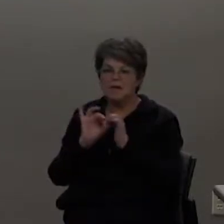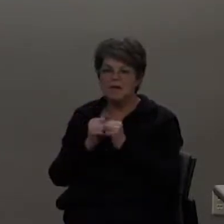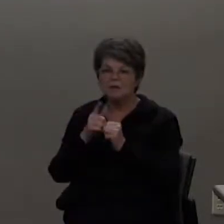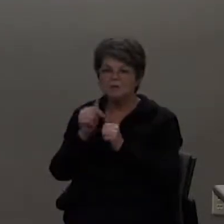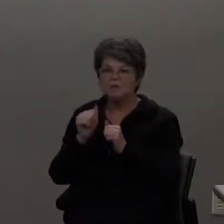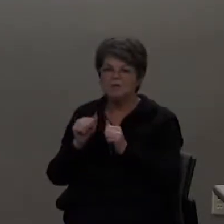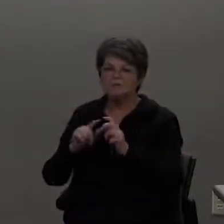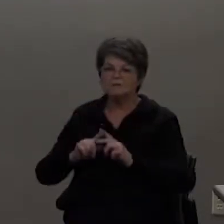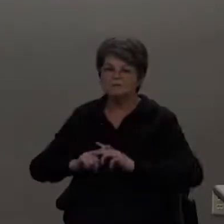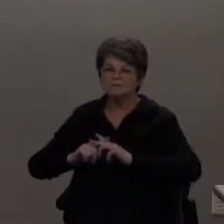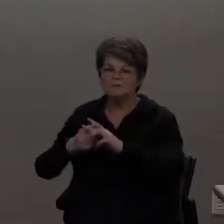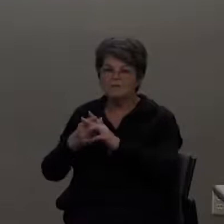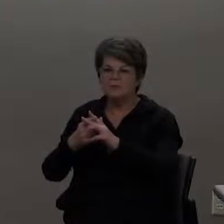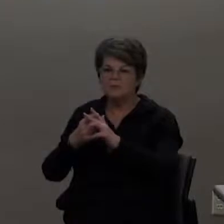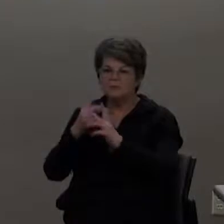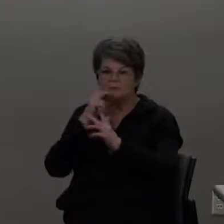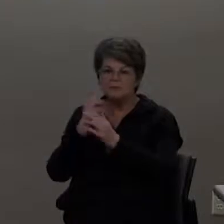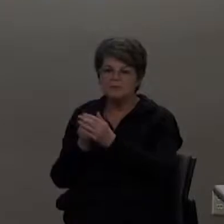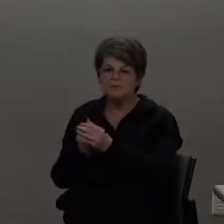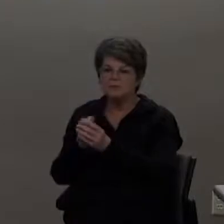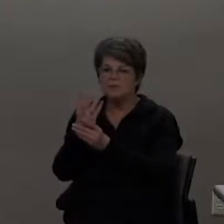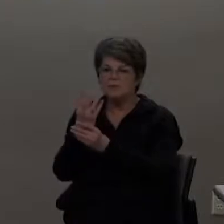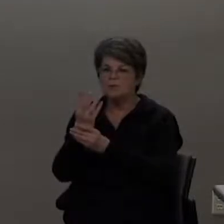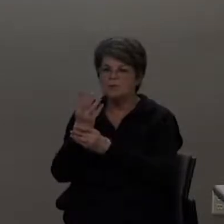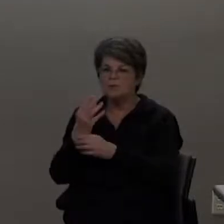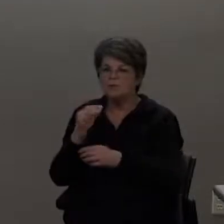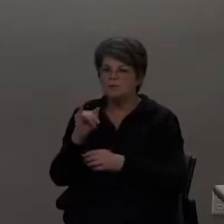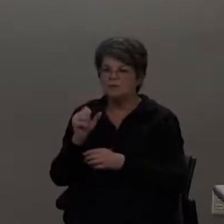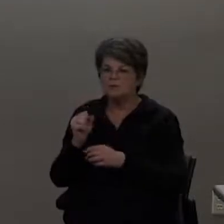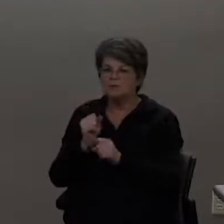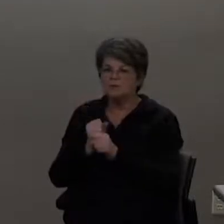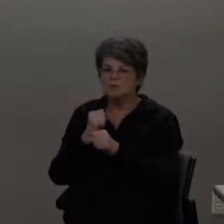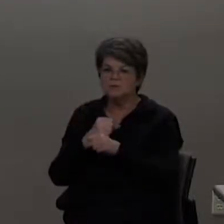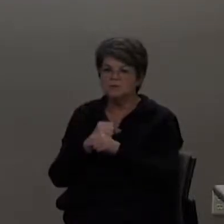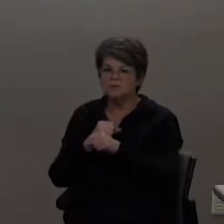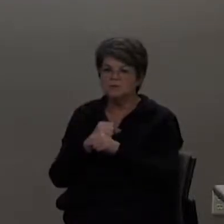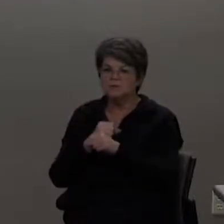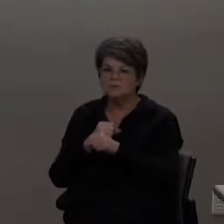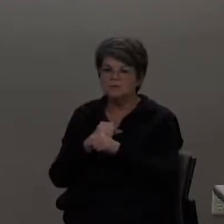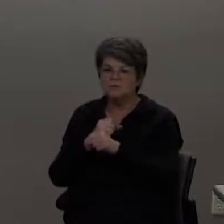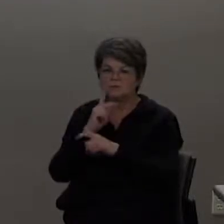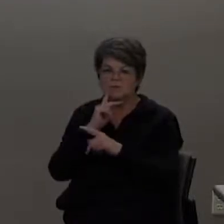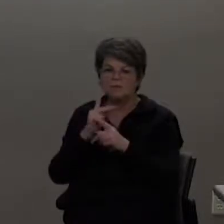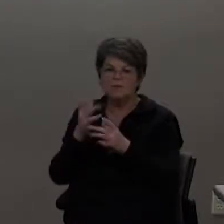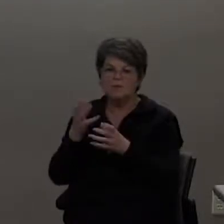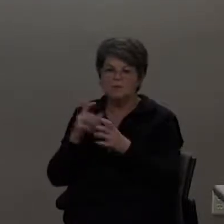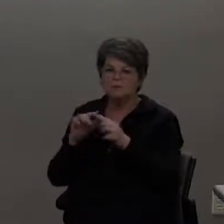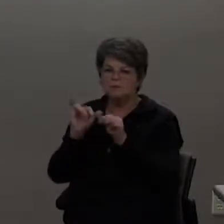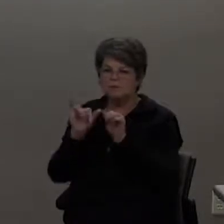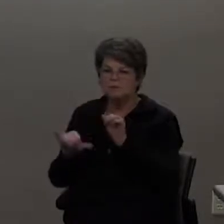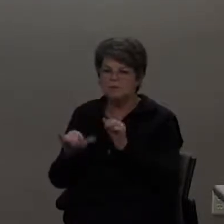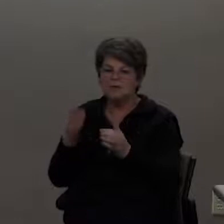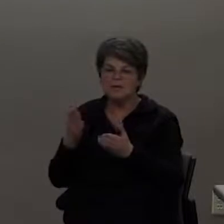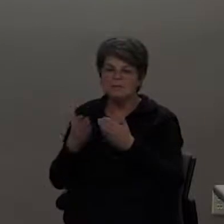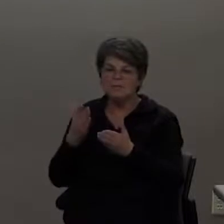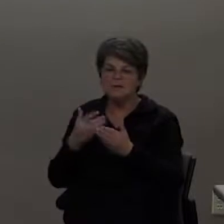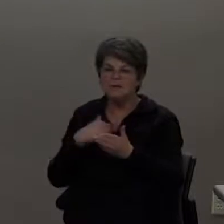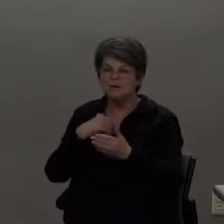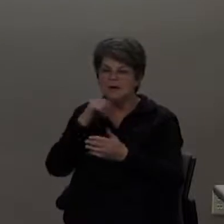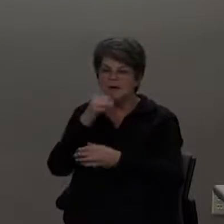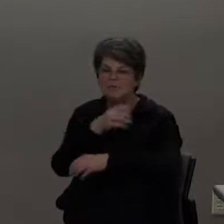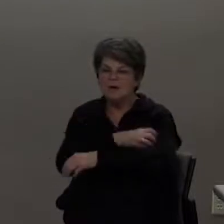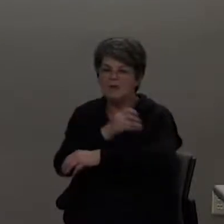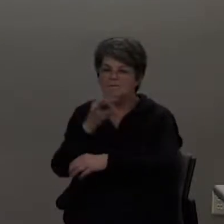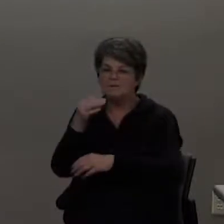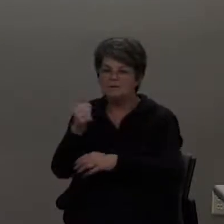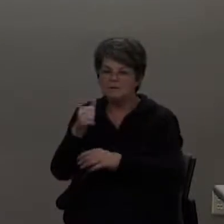can jumpstart or really see growth in that, is creating length of stay. And we may not be a power of 10 community yet,